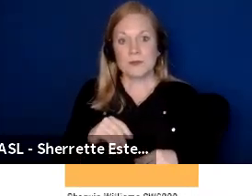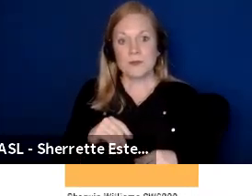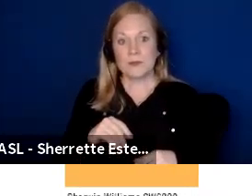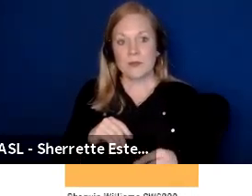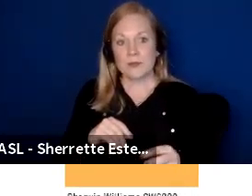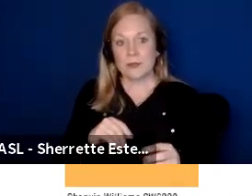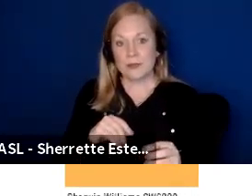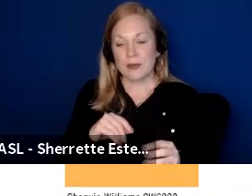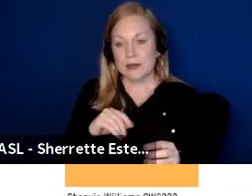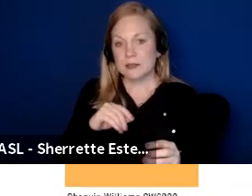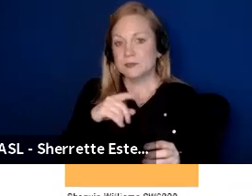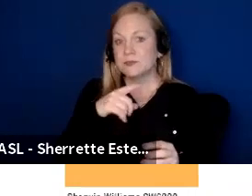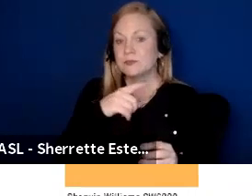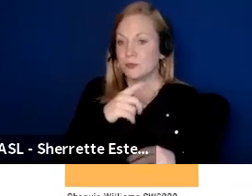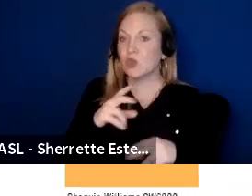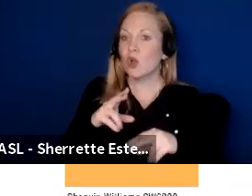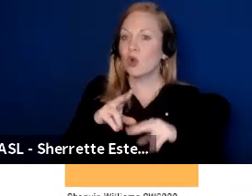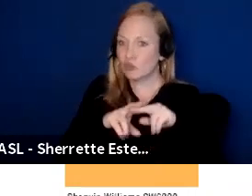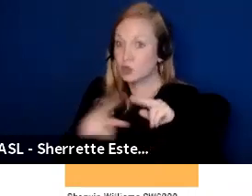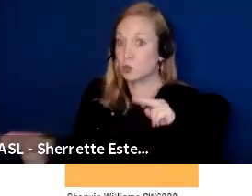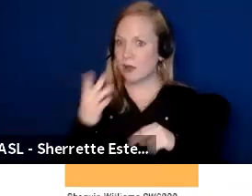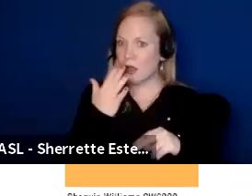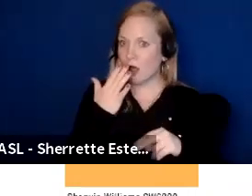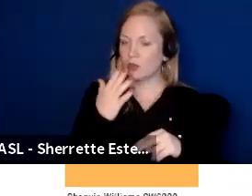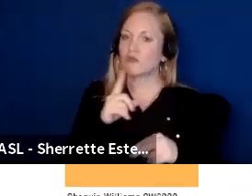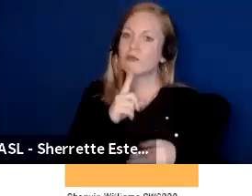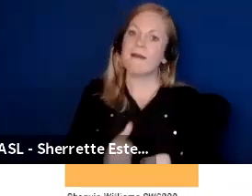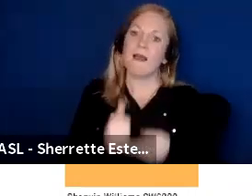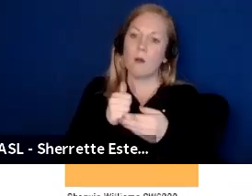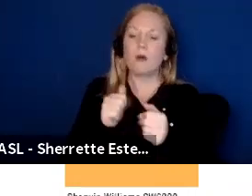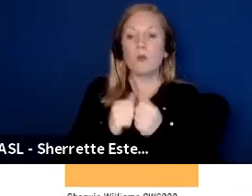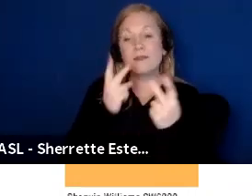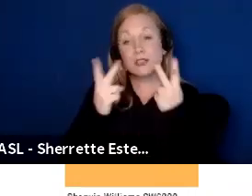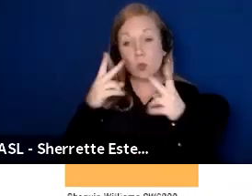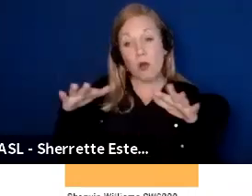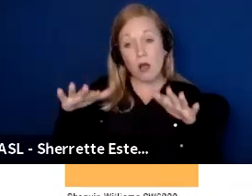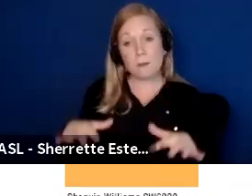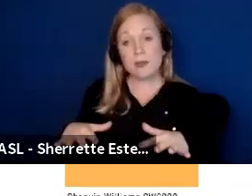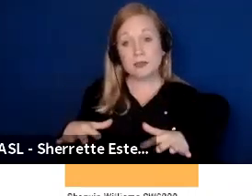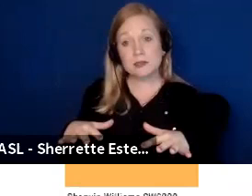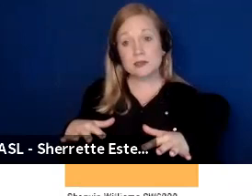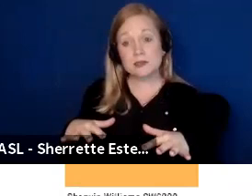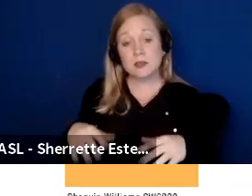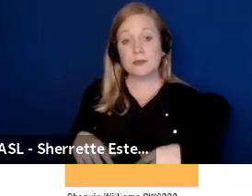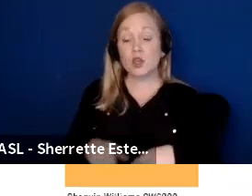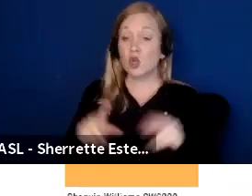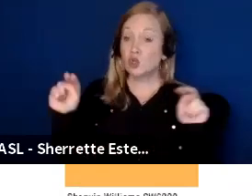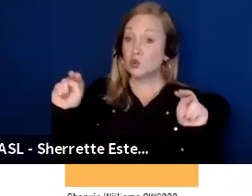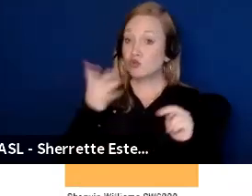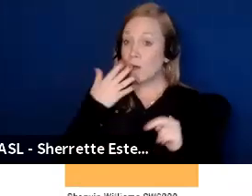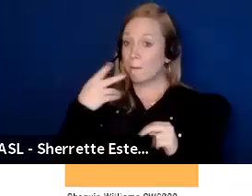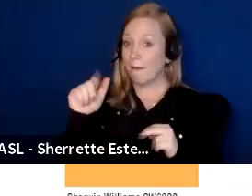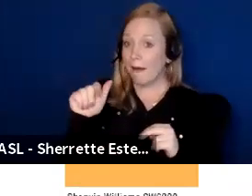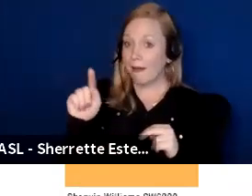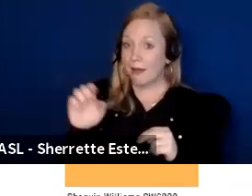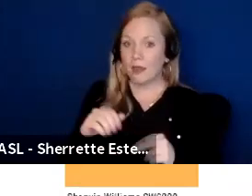reducing the amount of color helps with visual calmness. Having a neutral palette in the dorm room